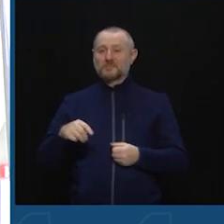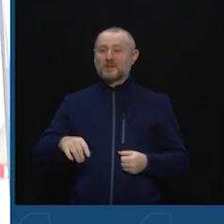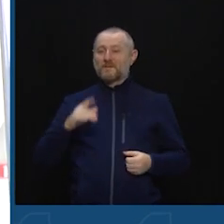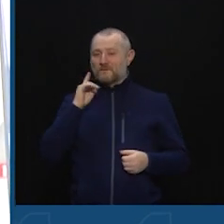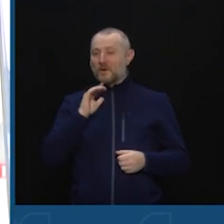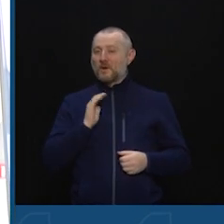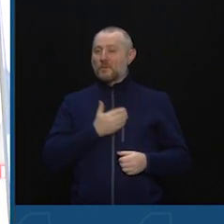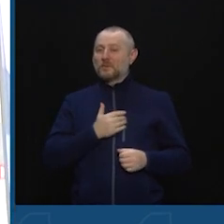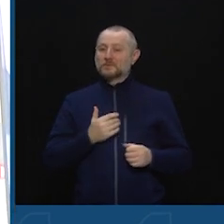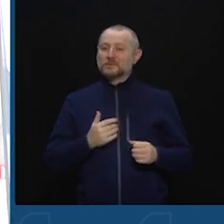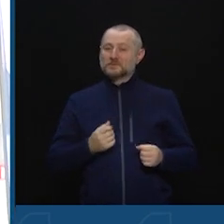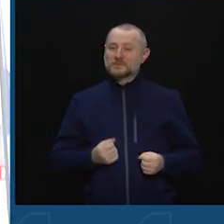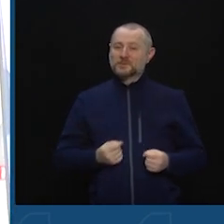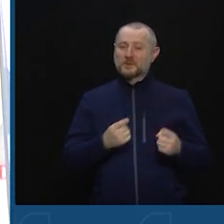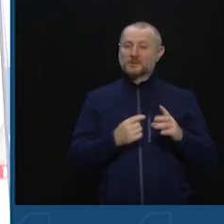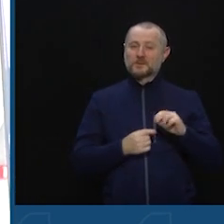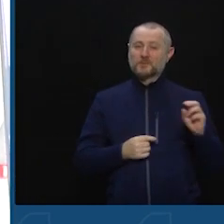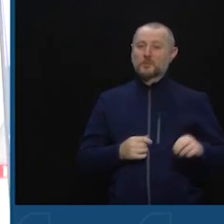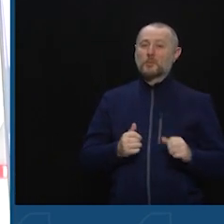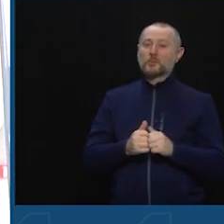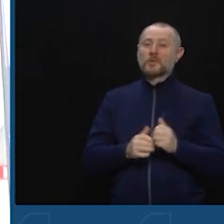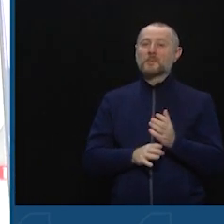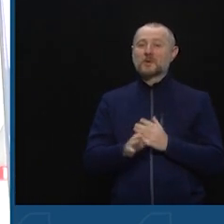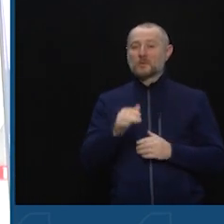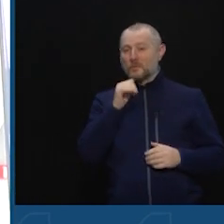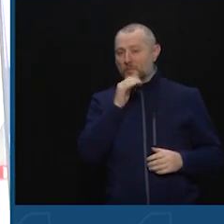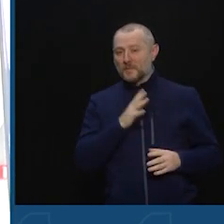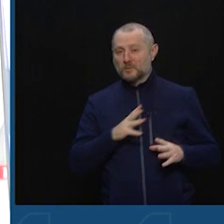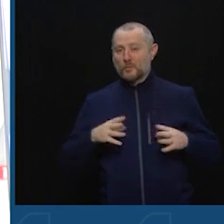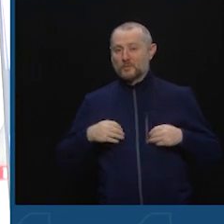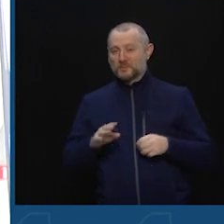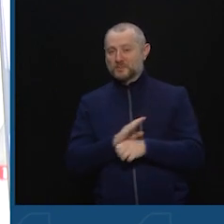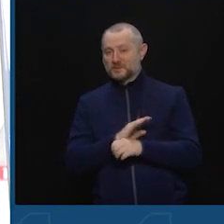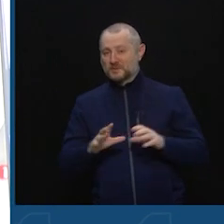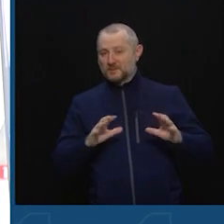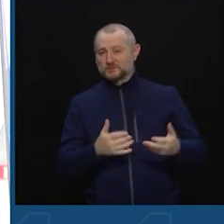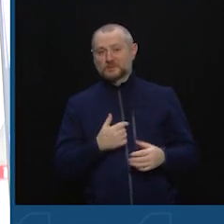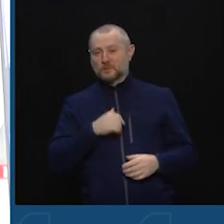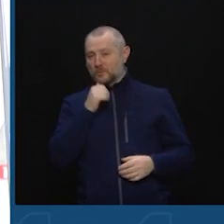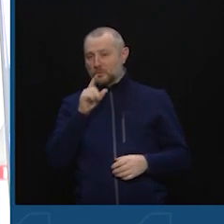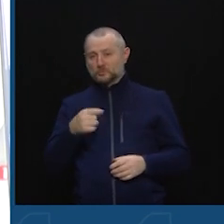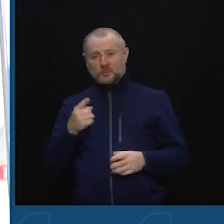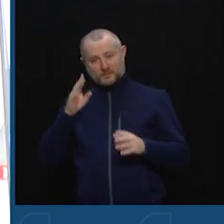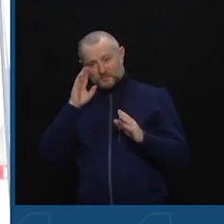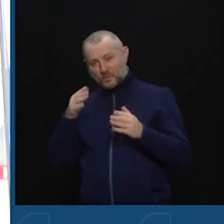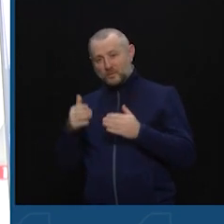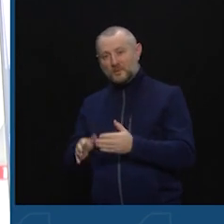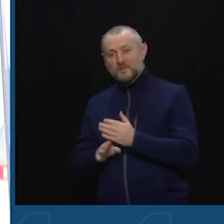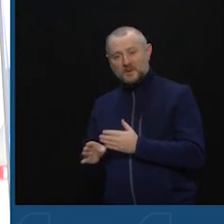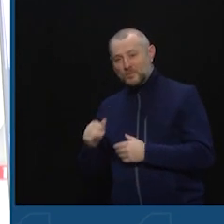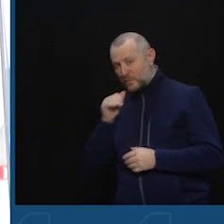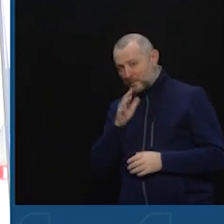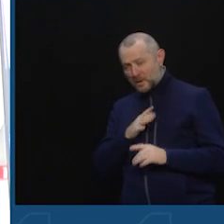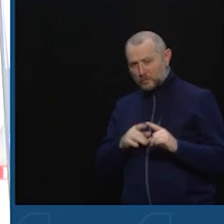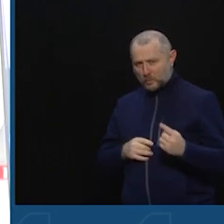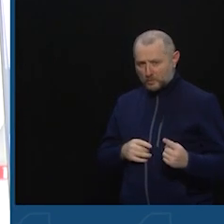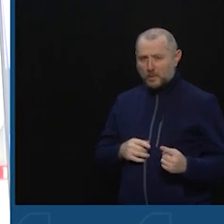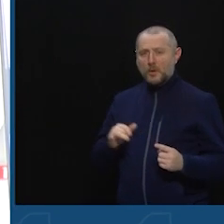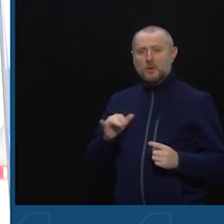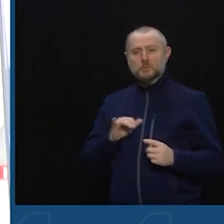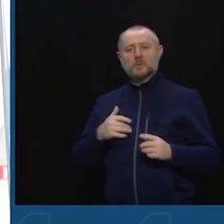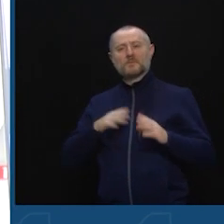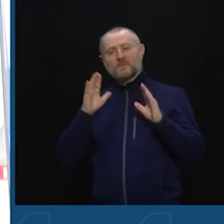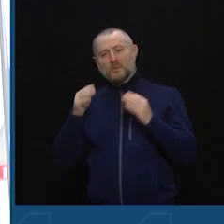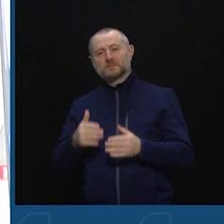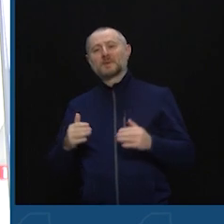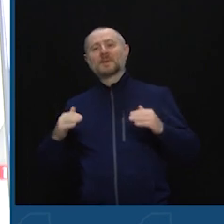spend with minority and women-owned businesses. And we haven't been focused just on the minority and women-owned businesses. We've been focused and equally